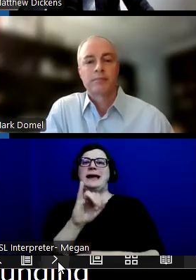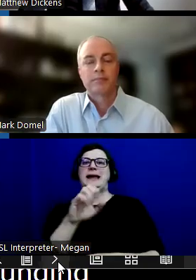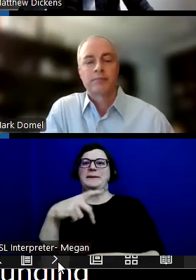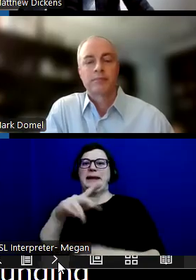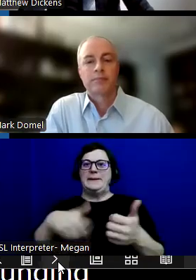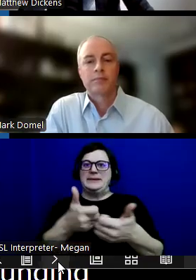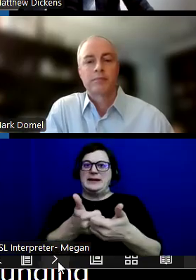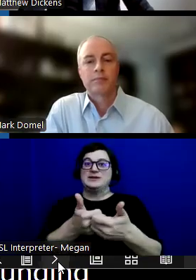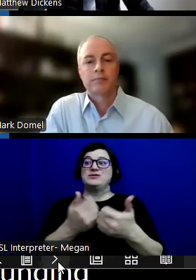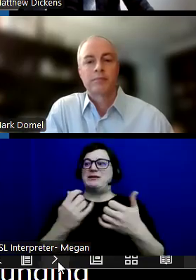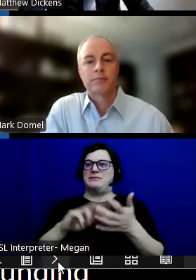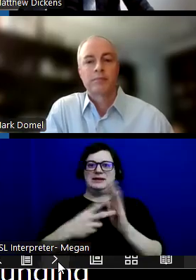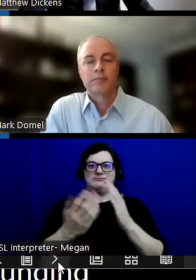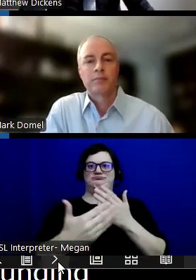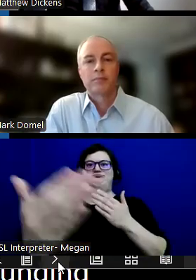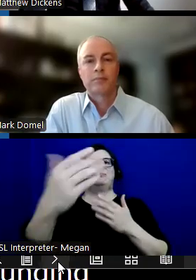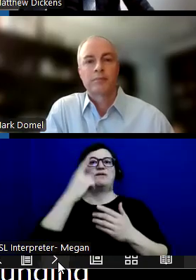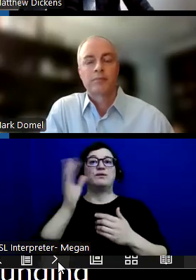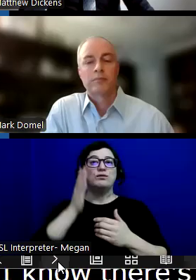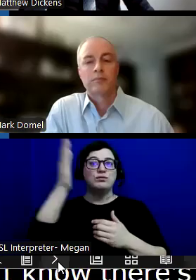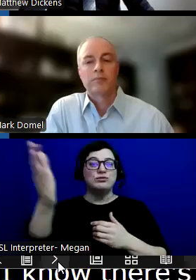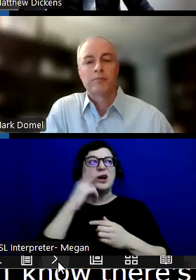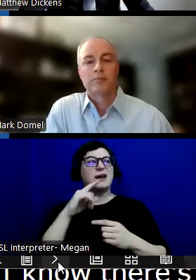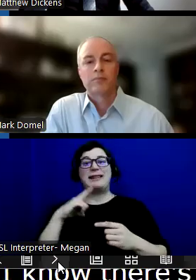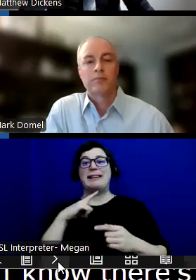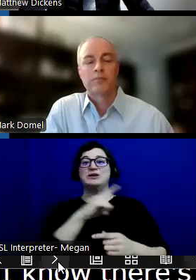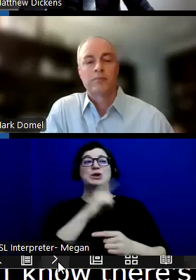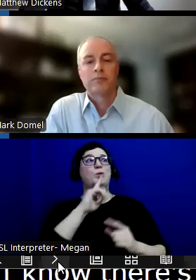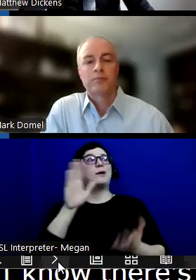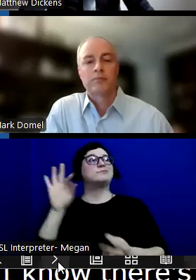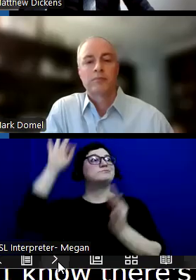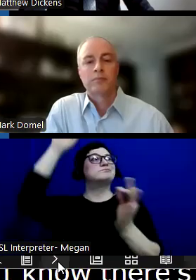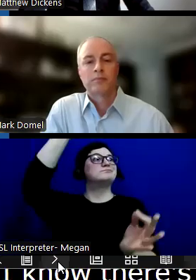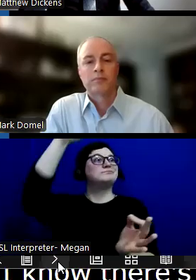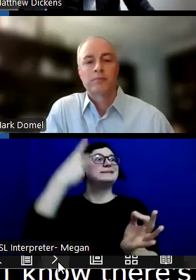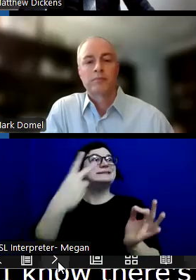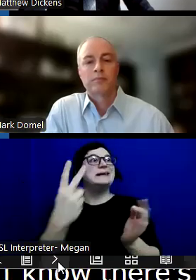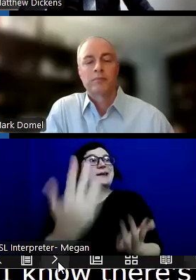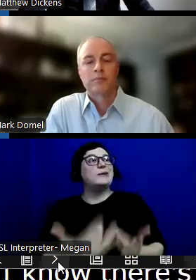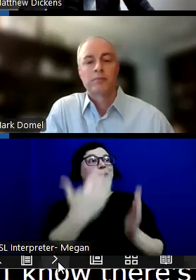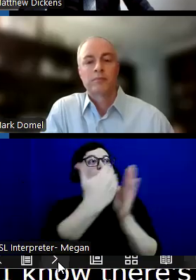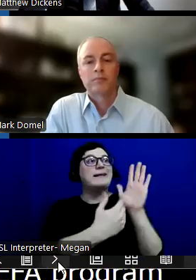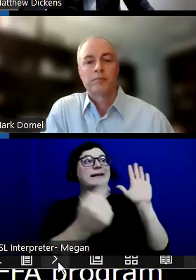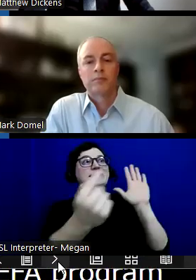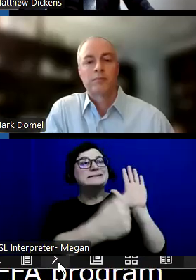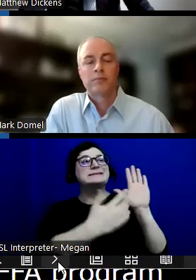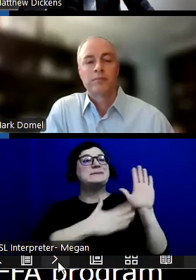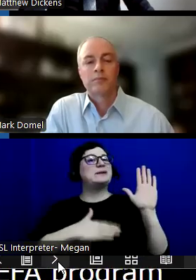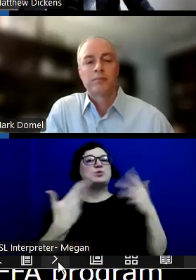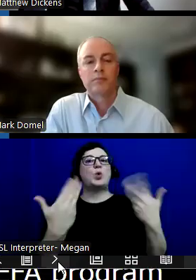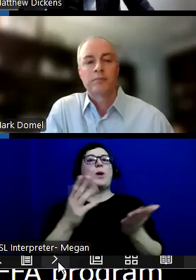years, when we go back to the legislature and say, look at how many people were on this wait list, please fund everyone on the wait list, which is